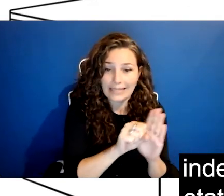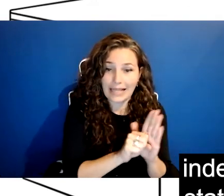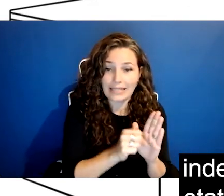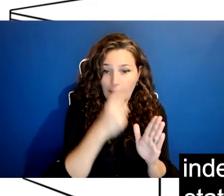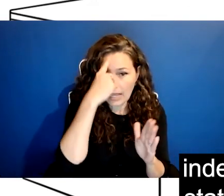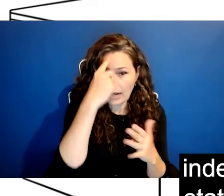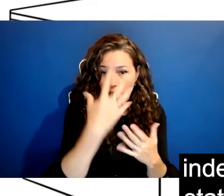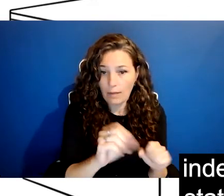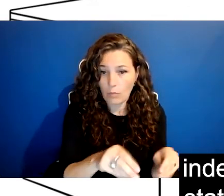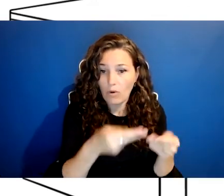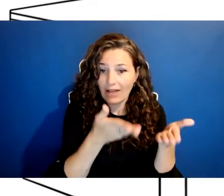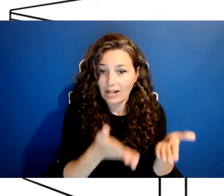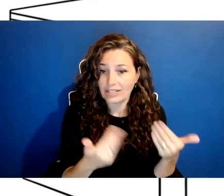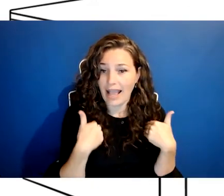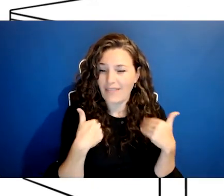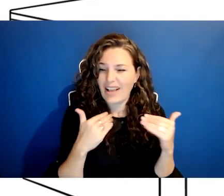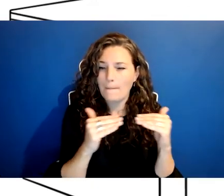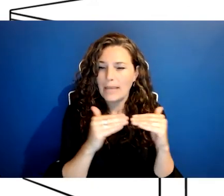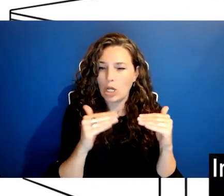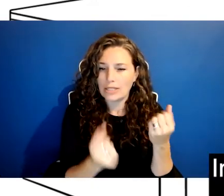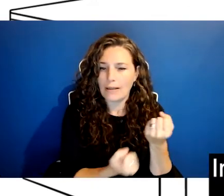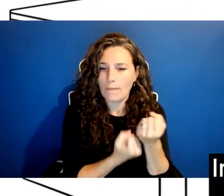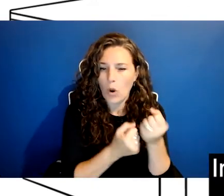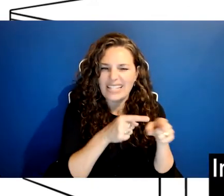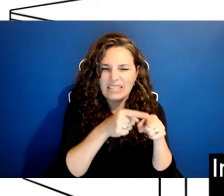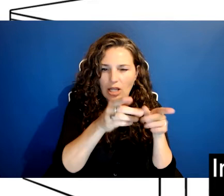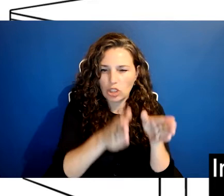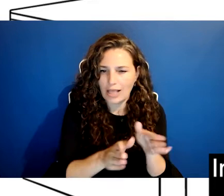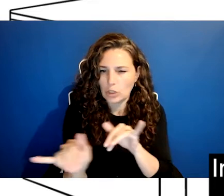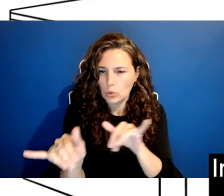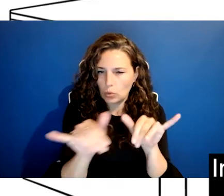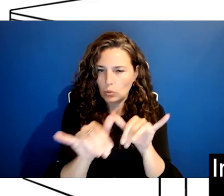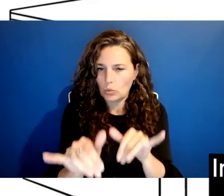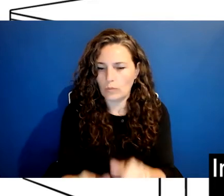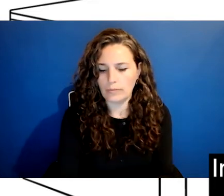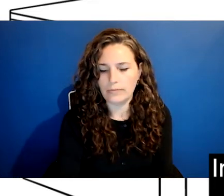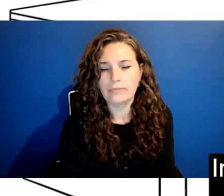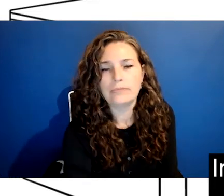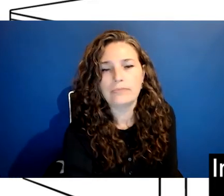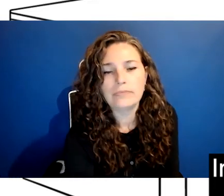health providers may have peer support specialists.